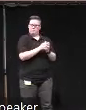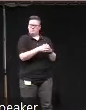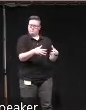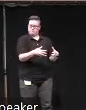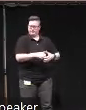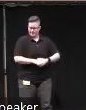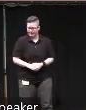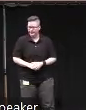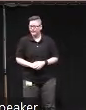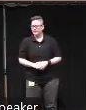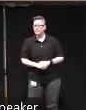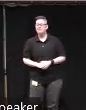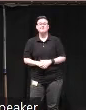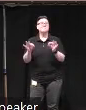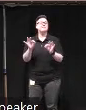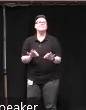And the key strategy